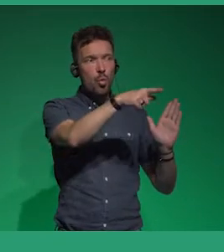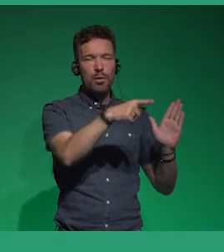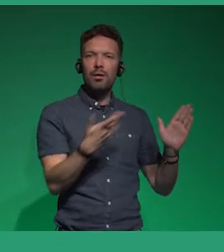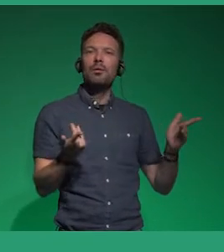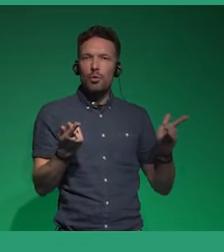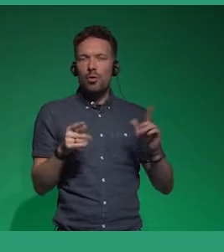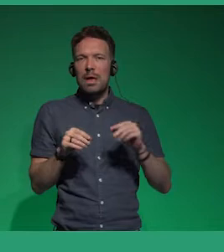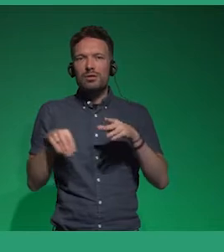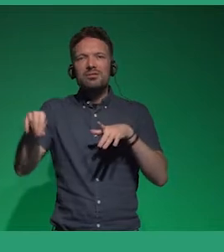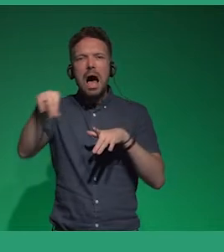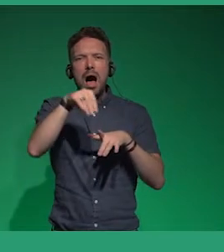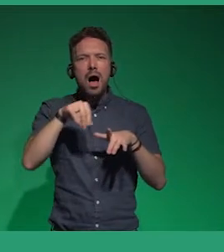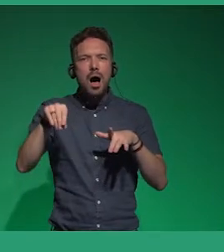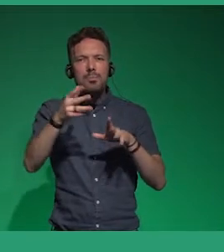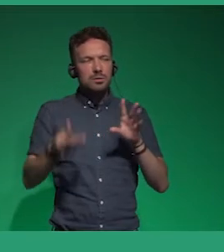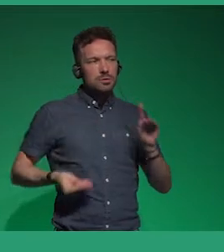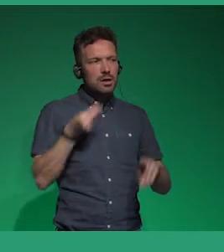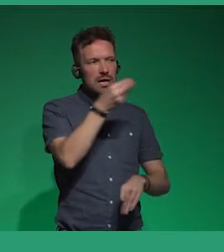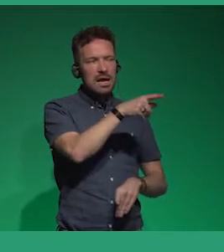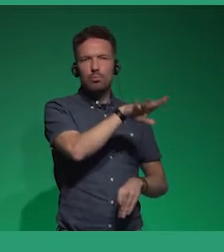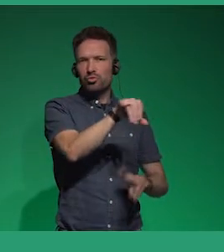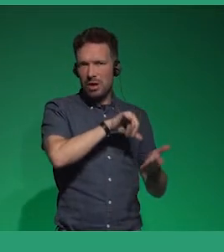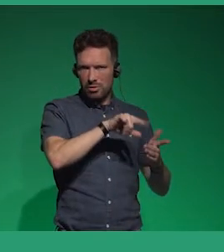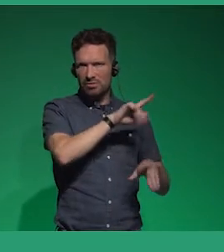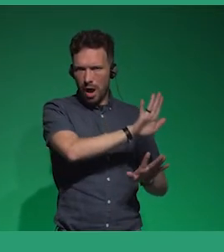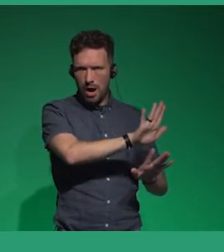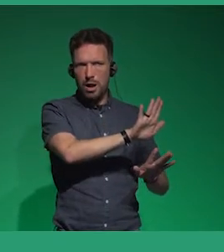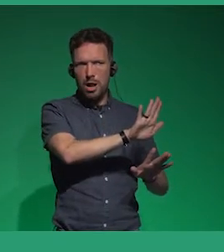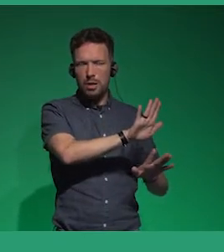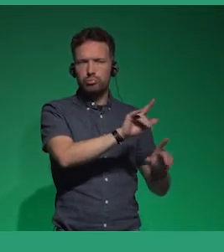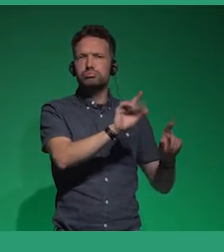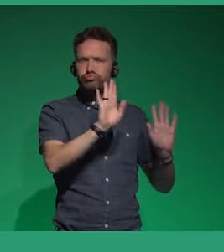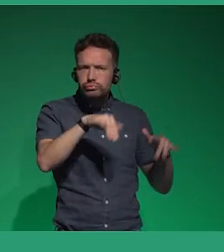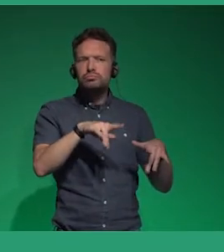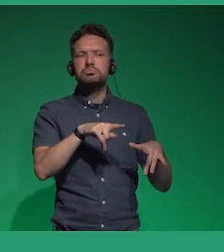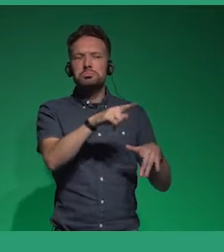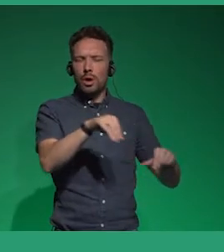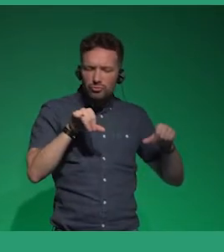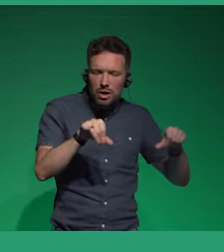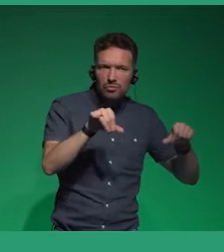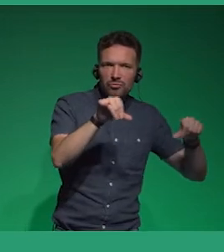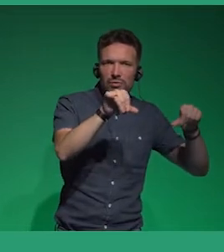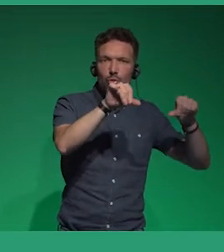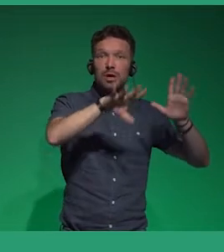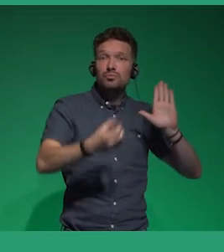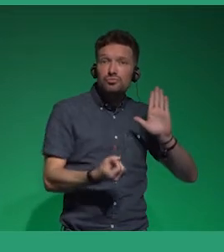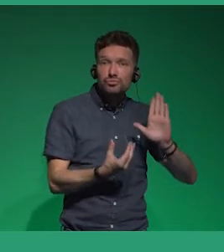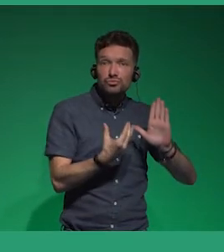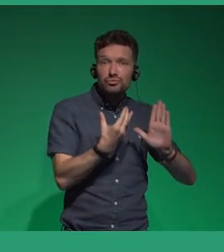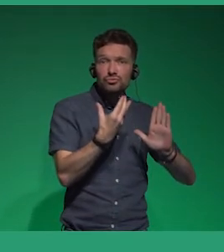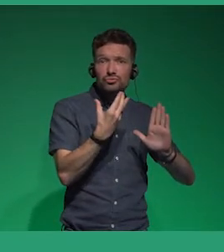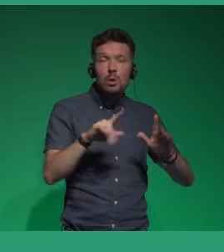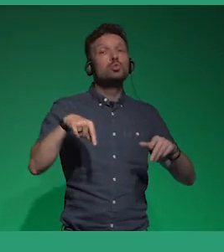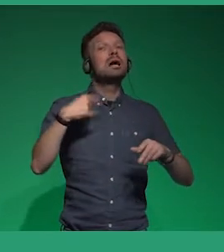And we found that both of these support measures were effective in increasing the share of farmers